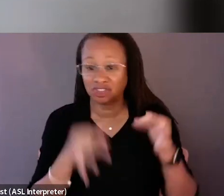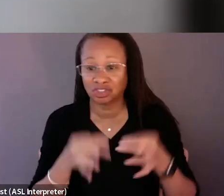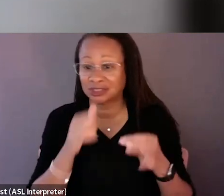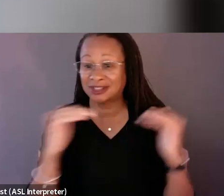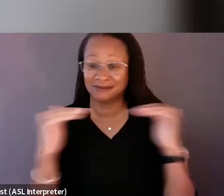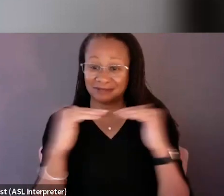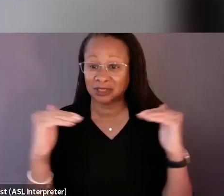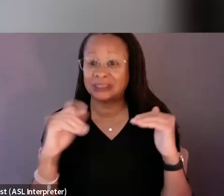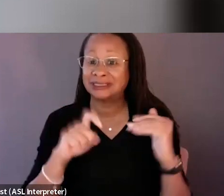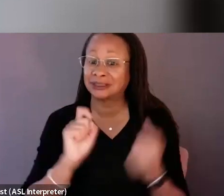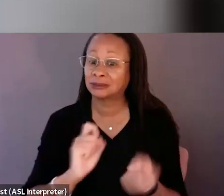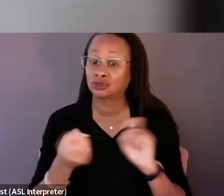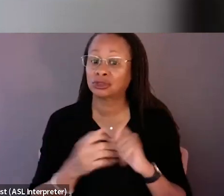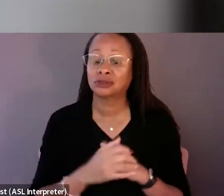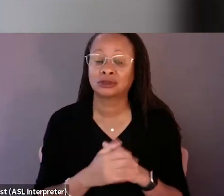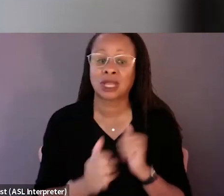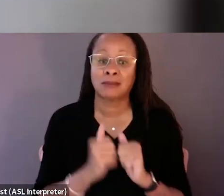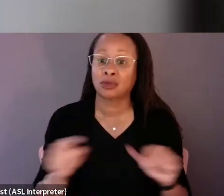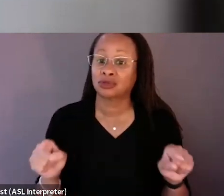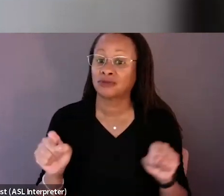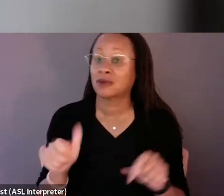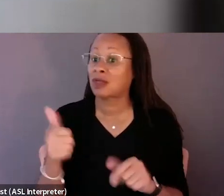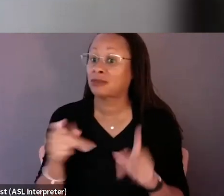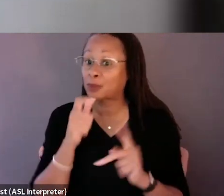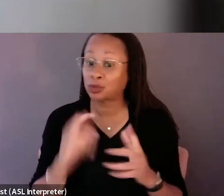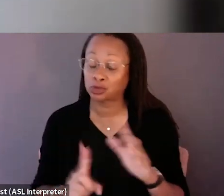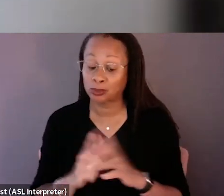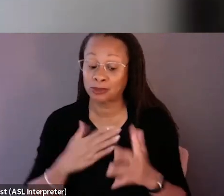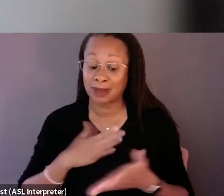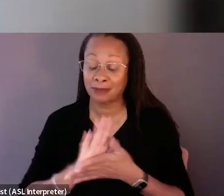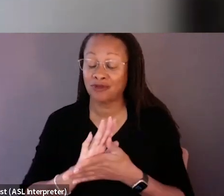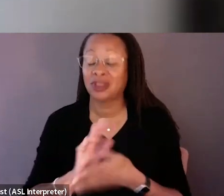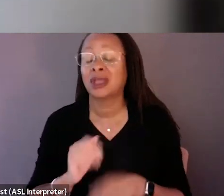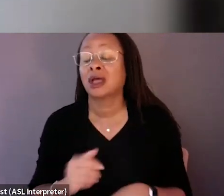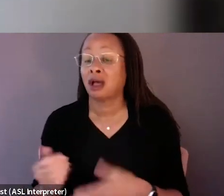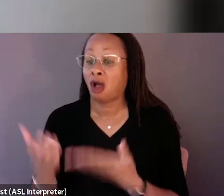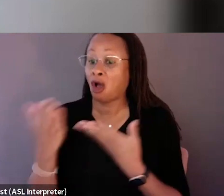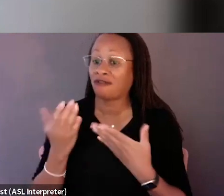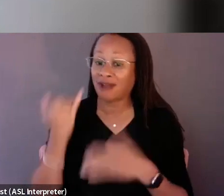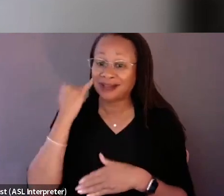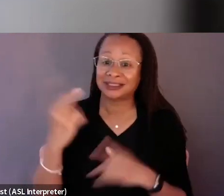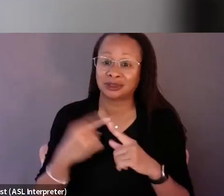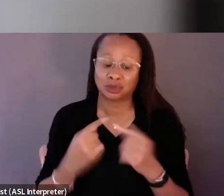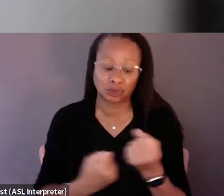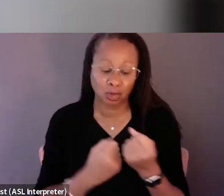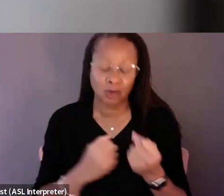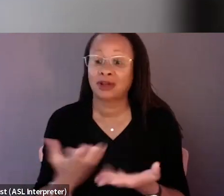and most of them offer the idea and support to, or even some